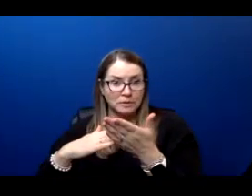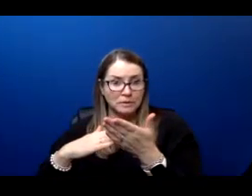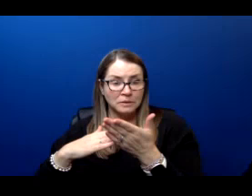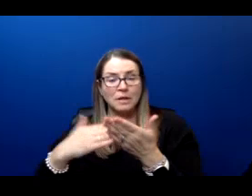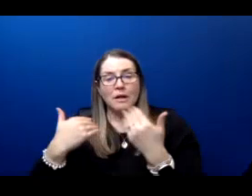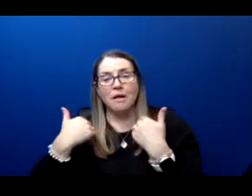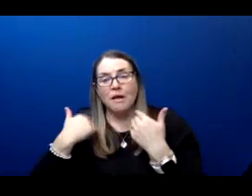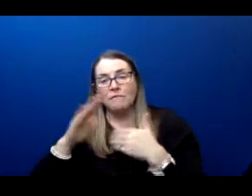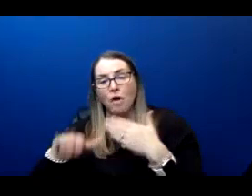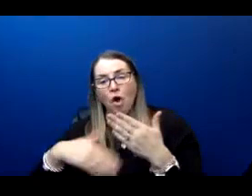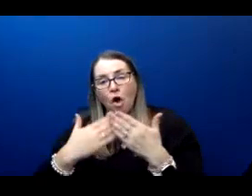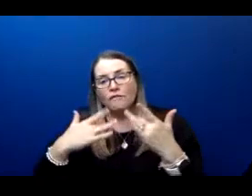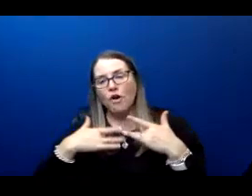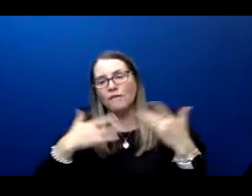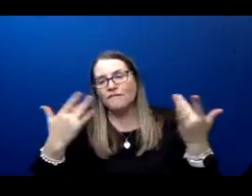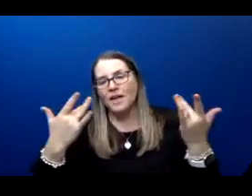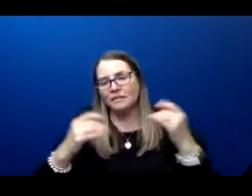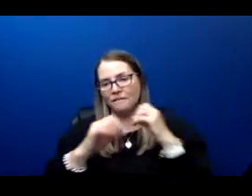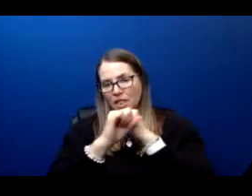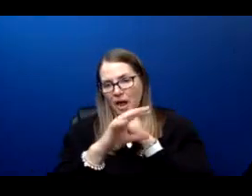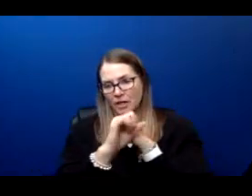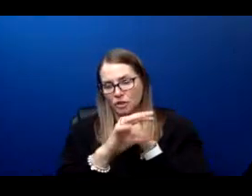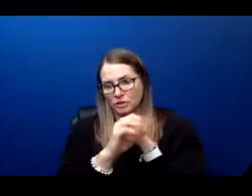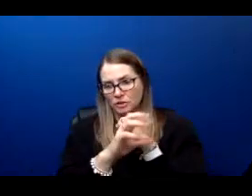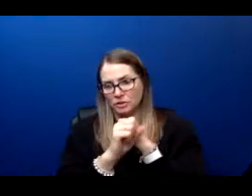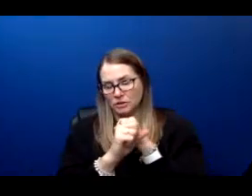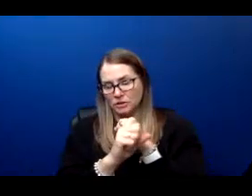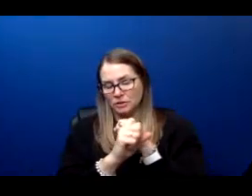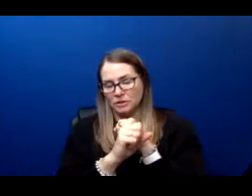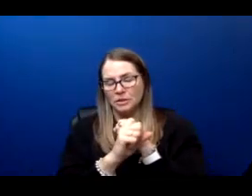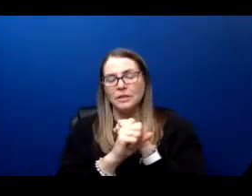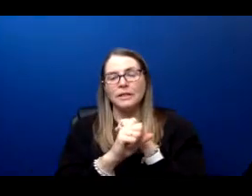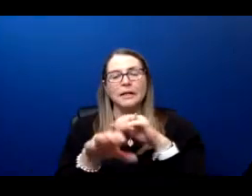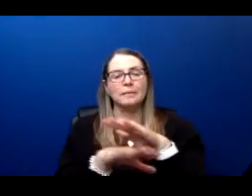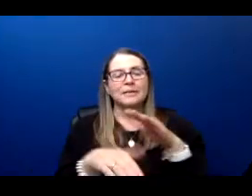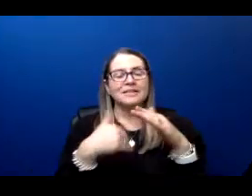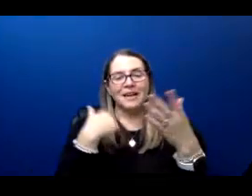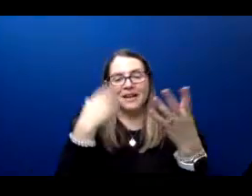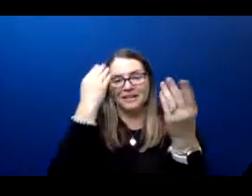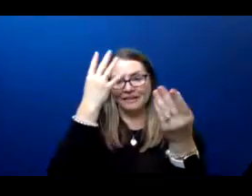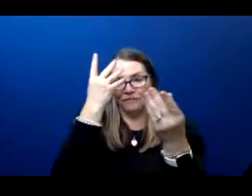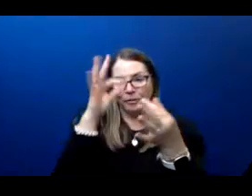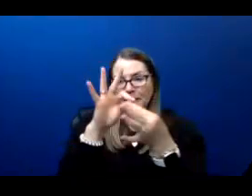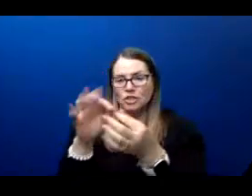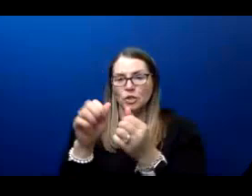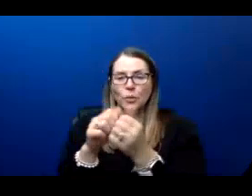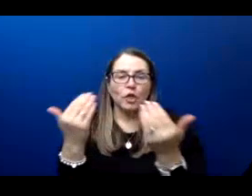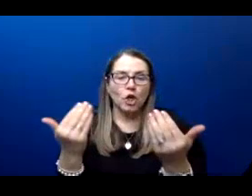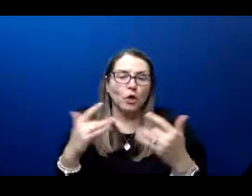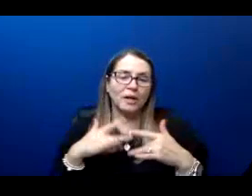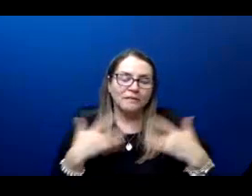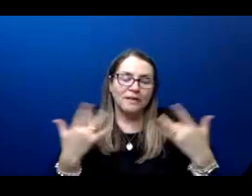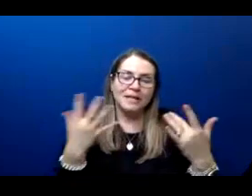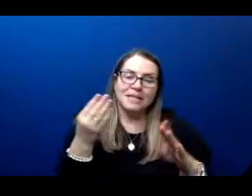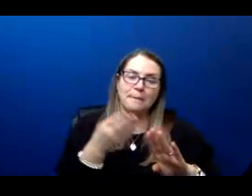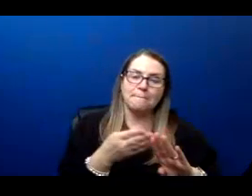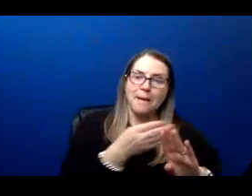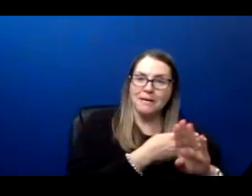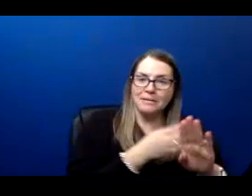all of our event flyers. And it basically has information from our current events and our past